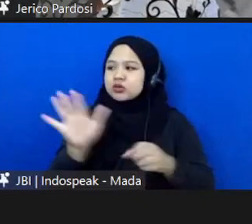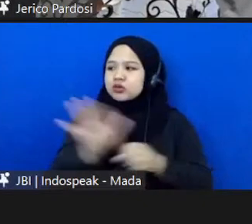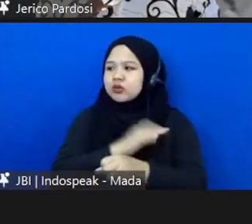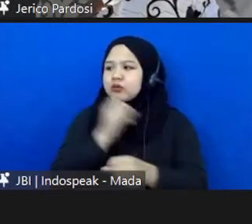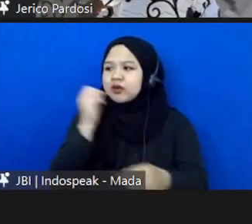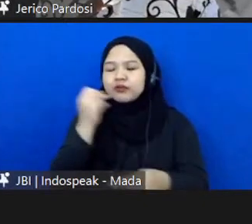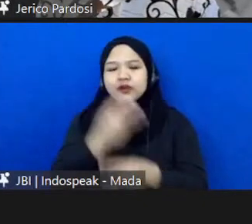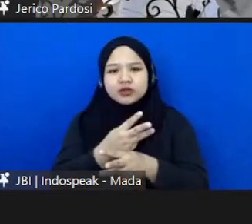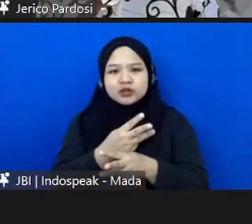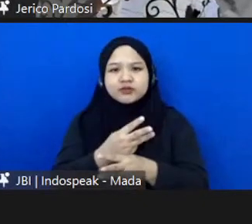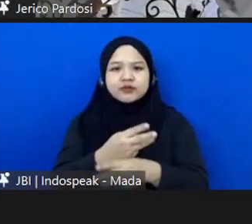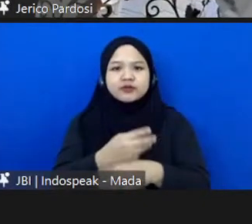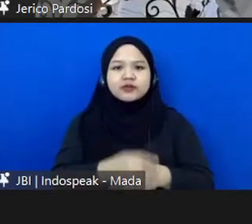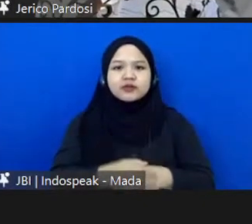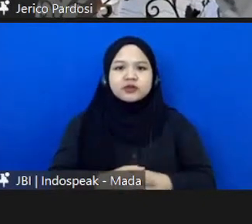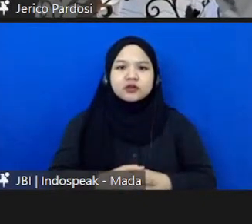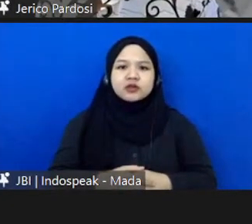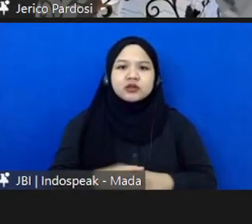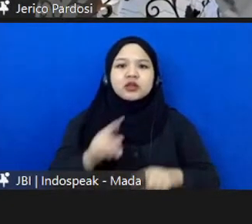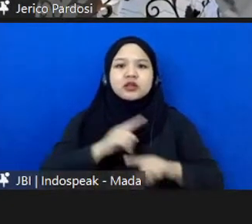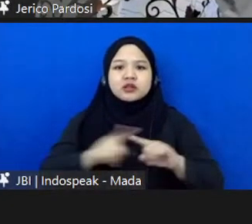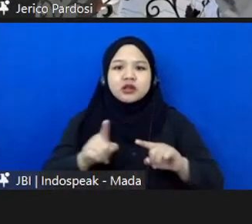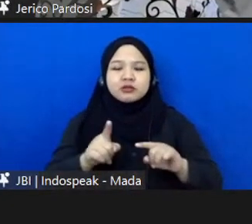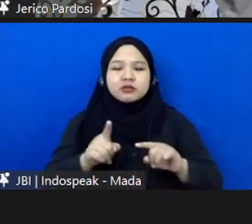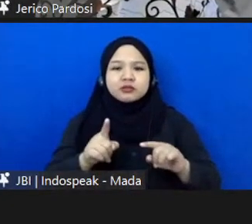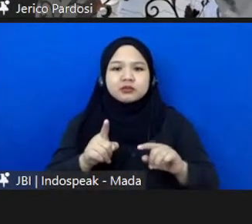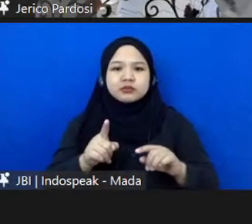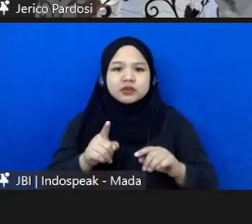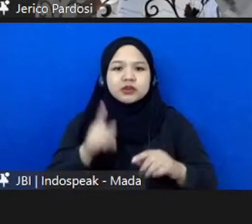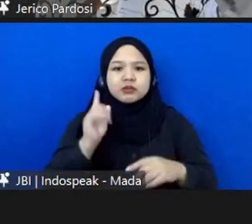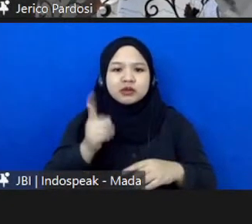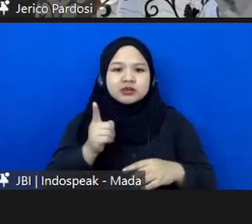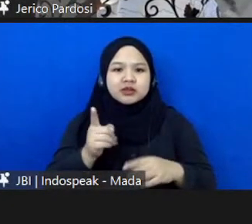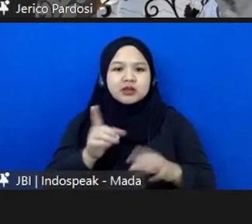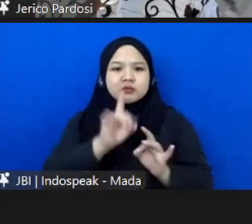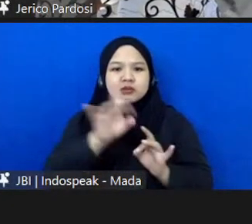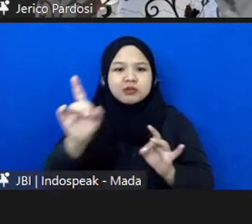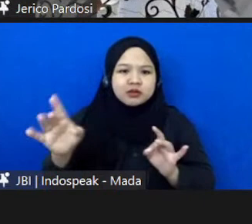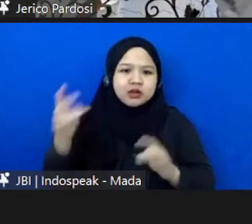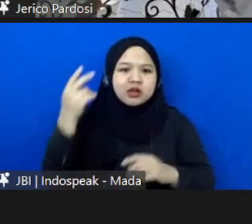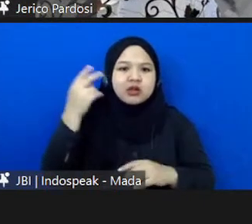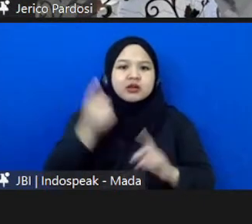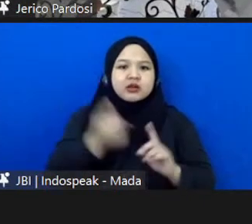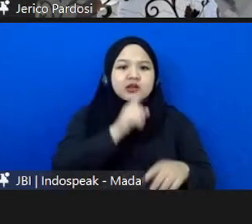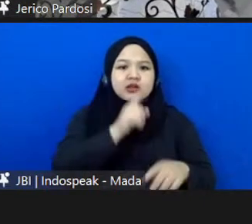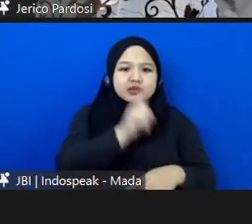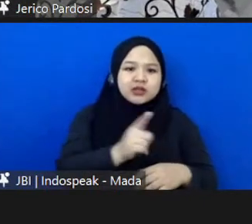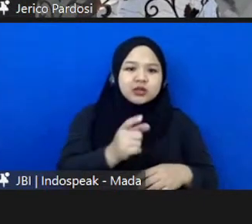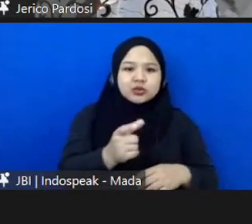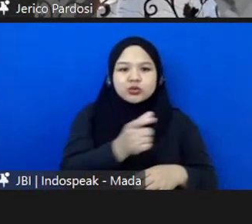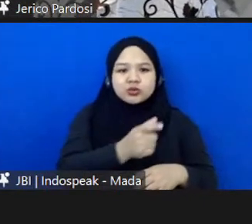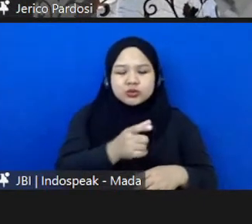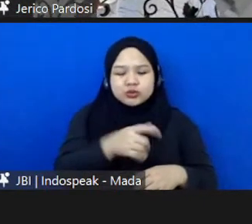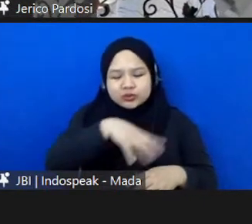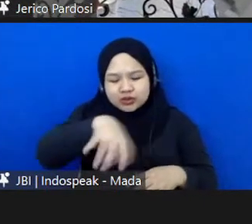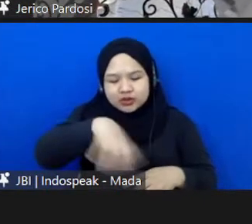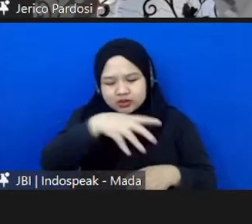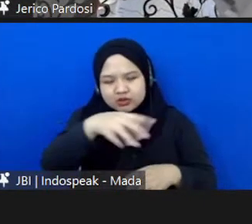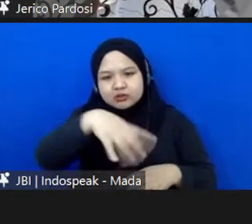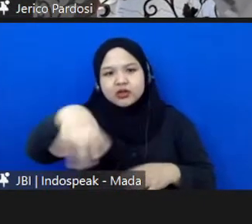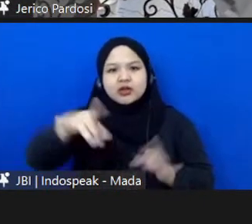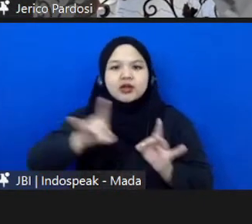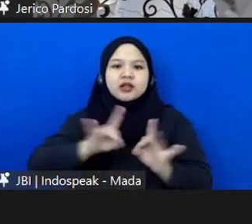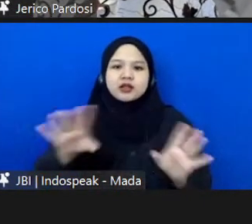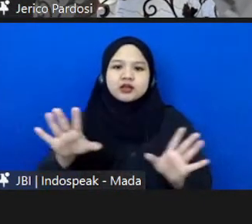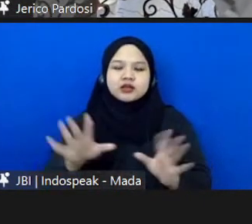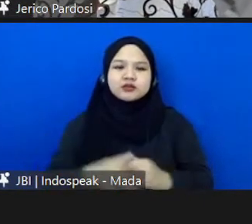or two the other way. But it varies from one district to the other. Maybe that's the additional. Thank you. Right. Thank you, Mas Jericho